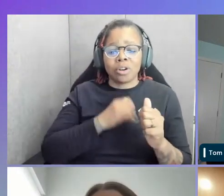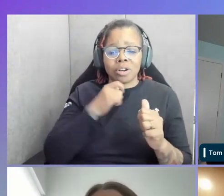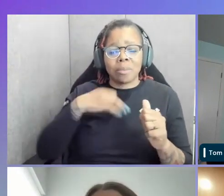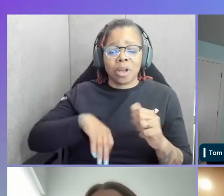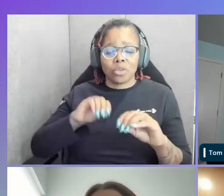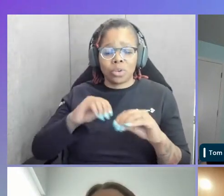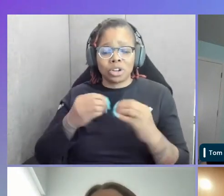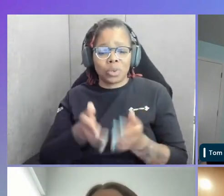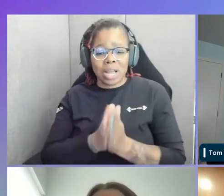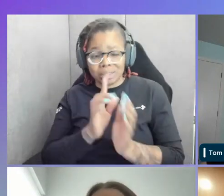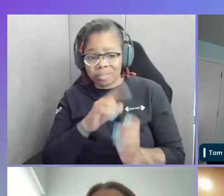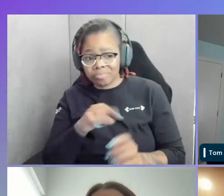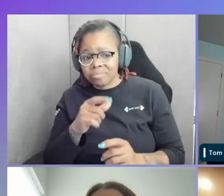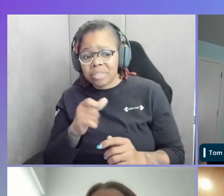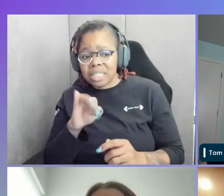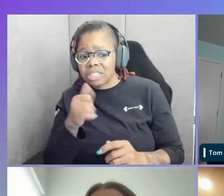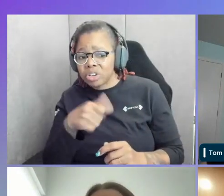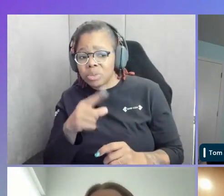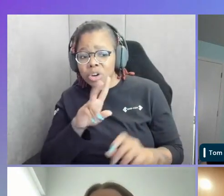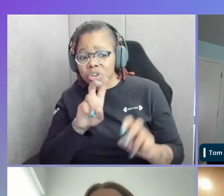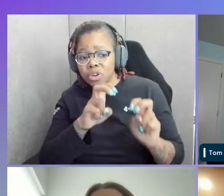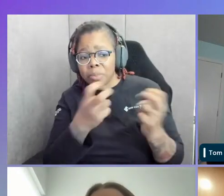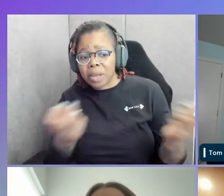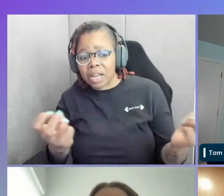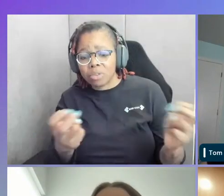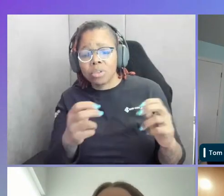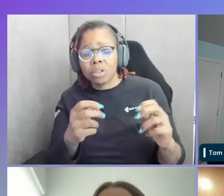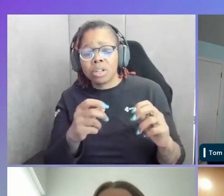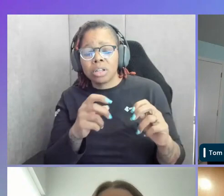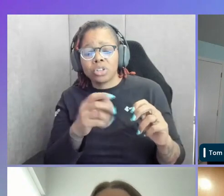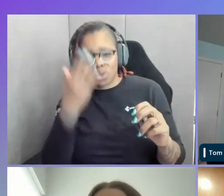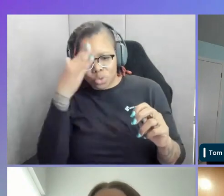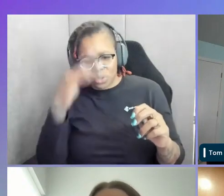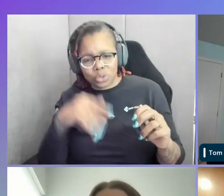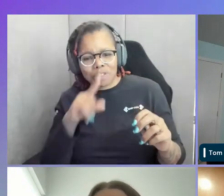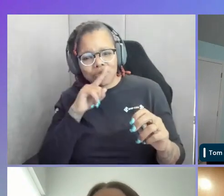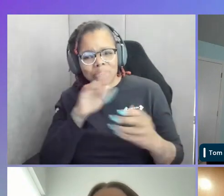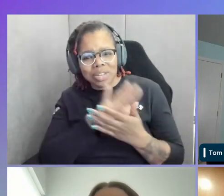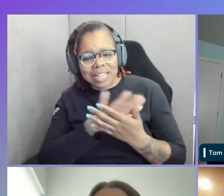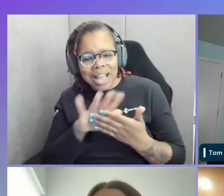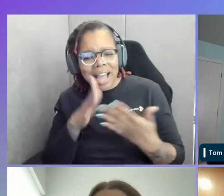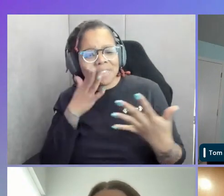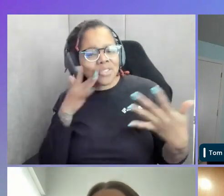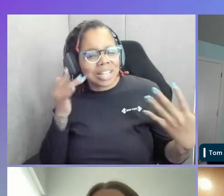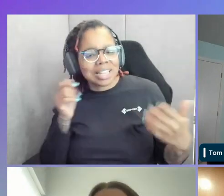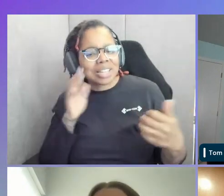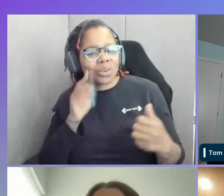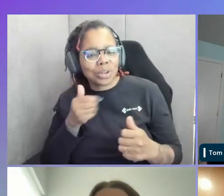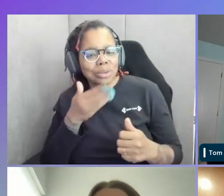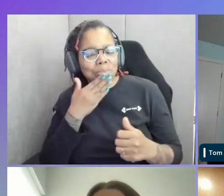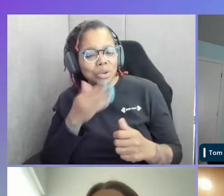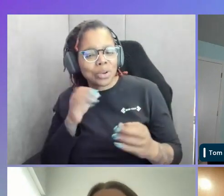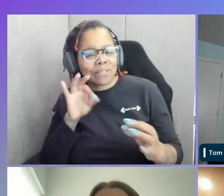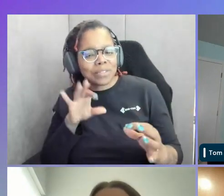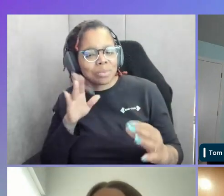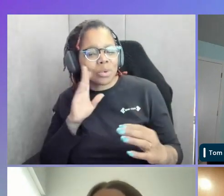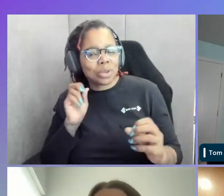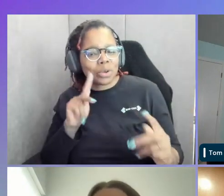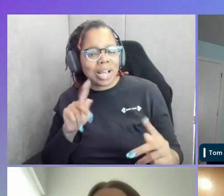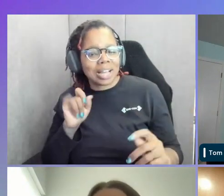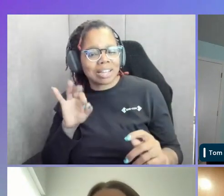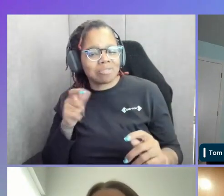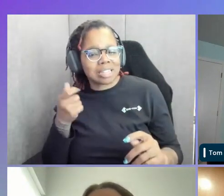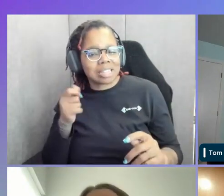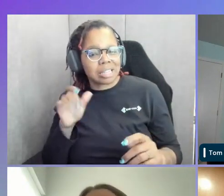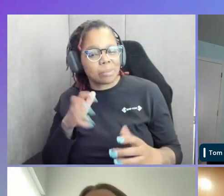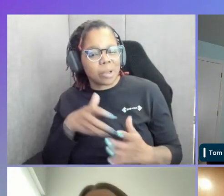them, is there someone in your panel that is like really, really kind and friendly and would give good feedback and like be okay if it's a little bit rocky